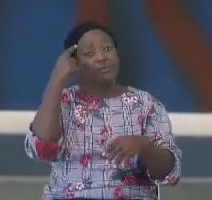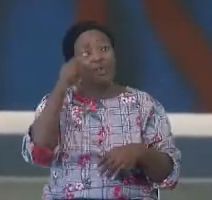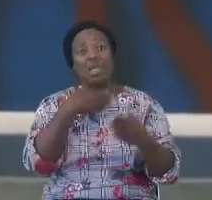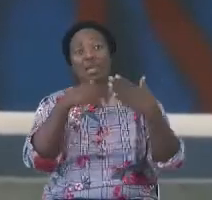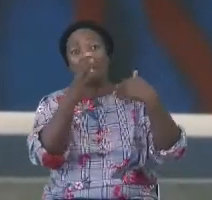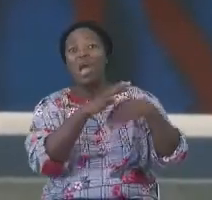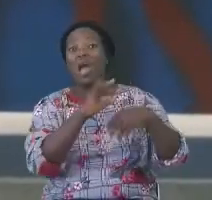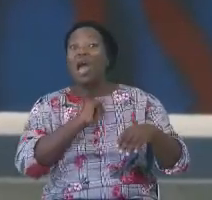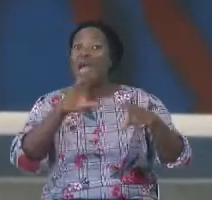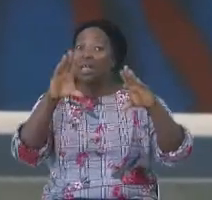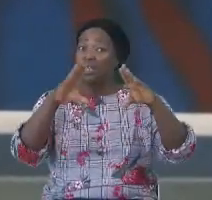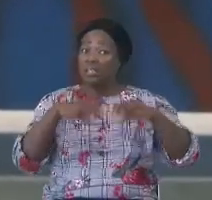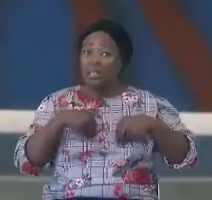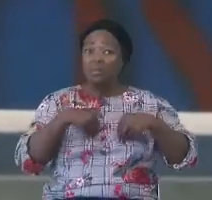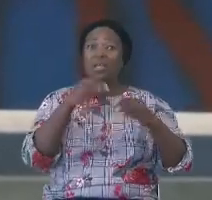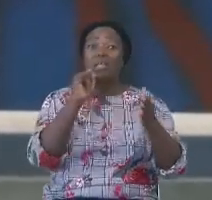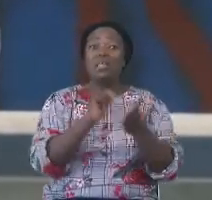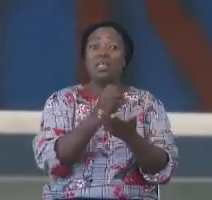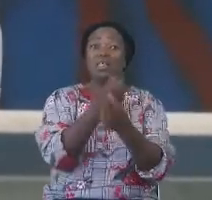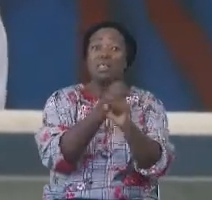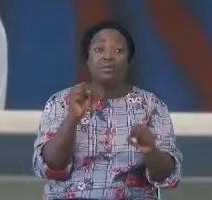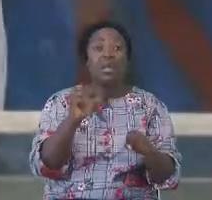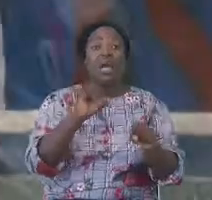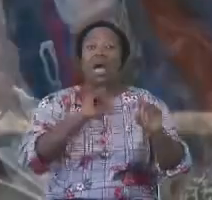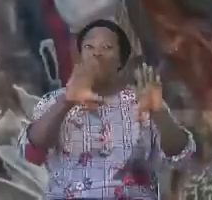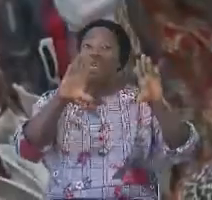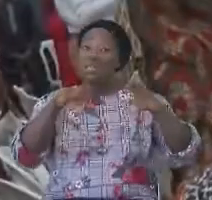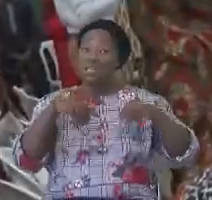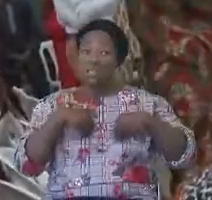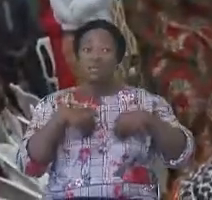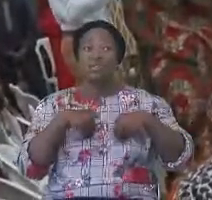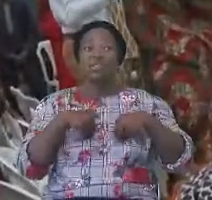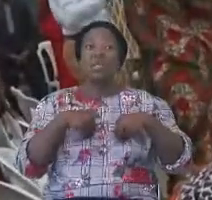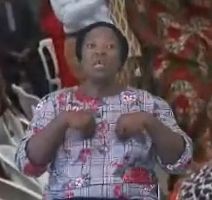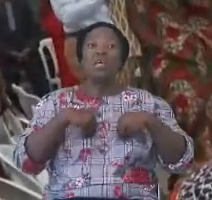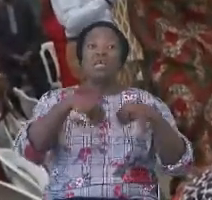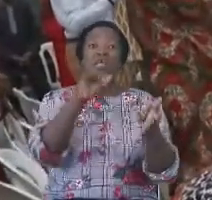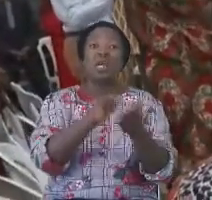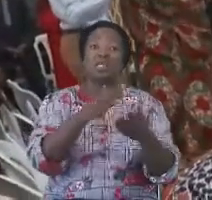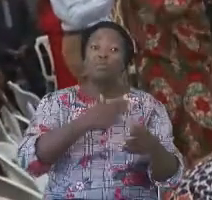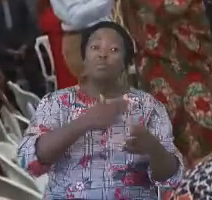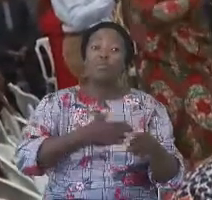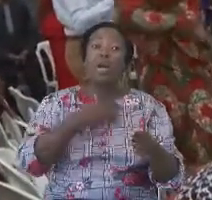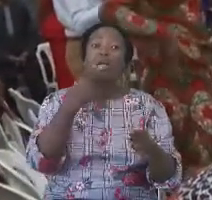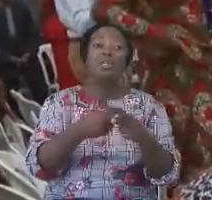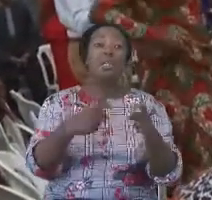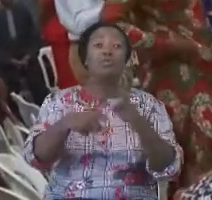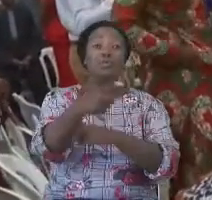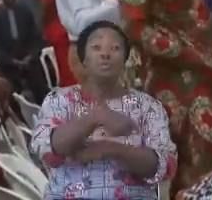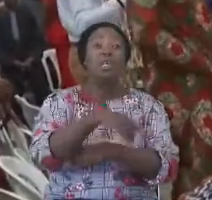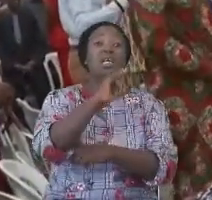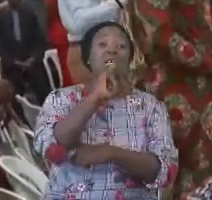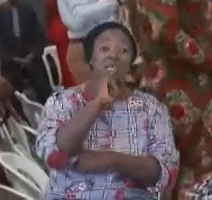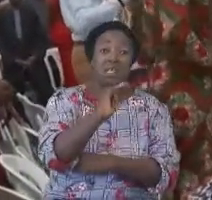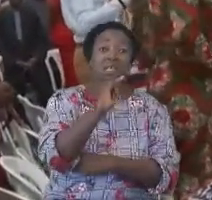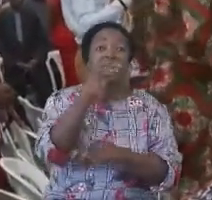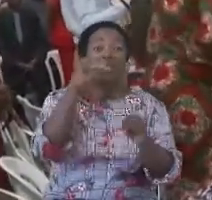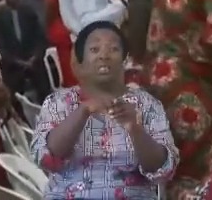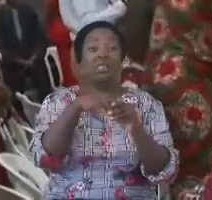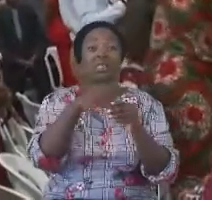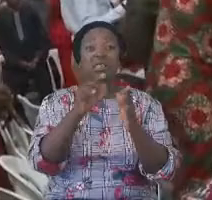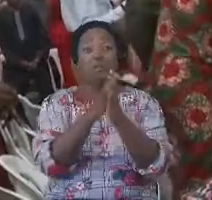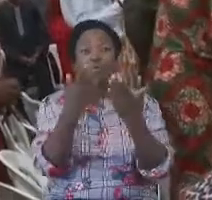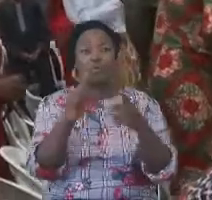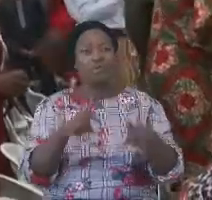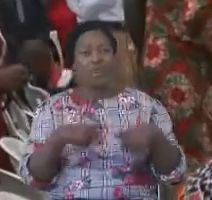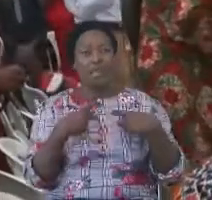new life i accept that ticket for heaven i accept that salvation and accept that